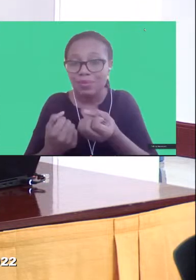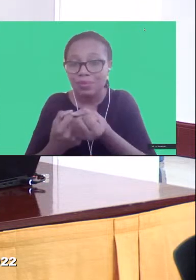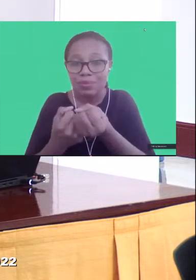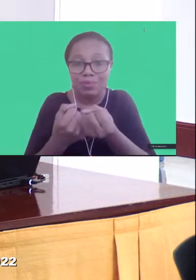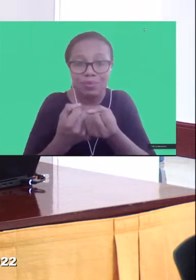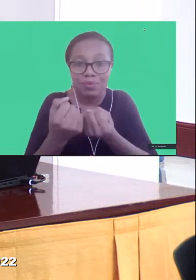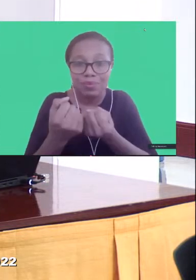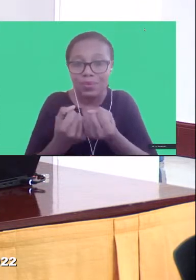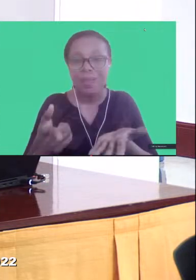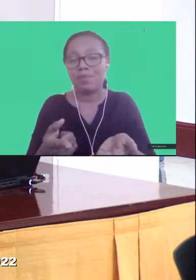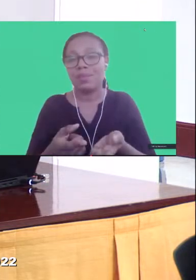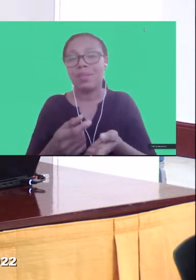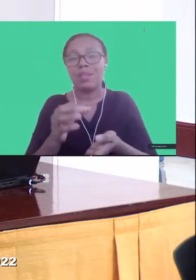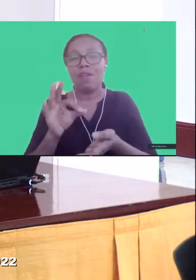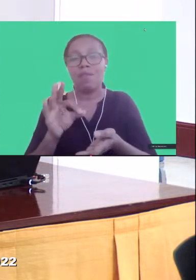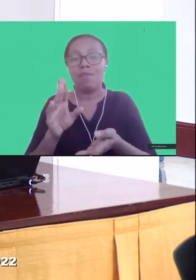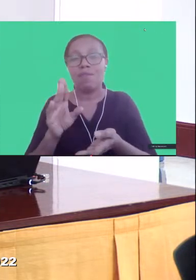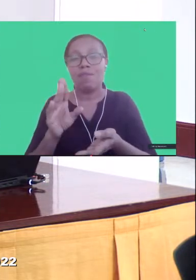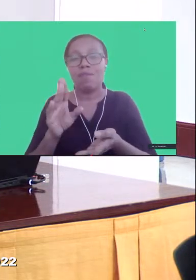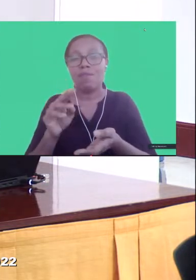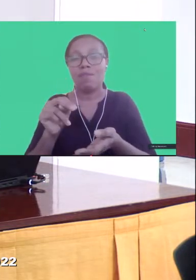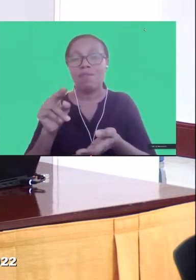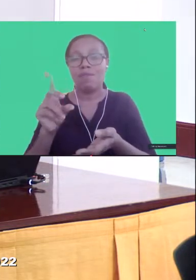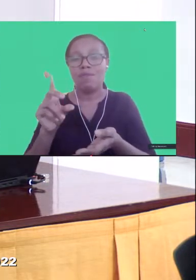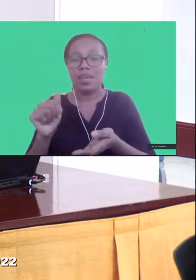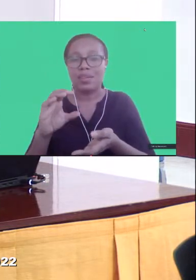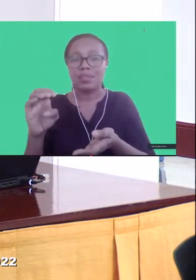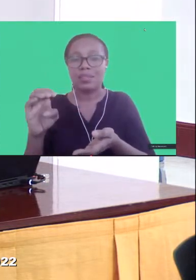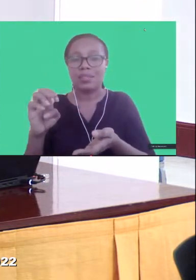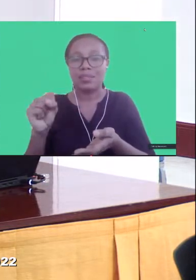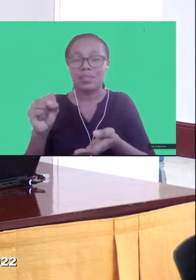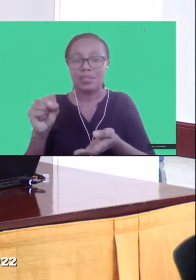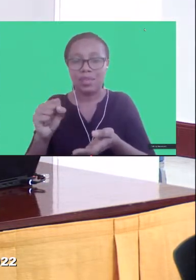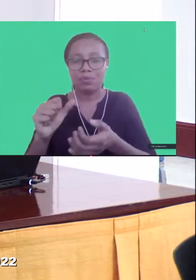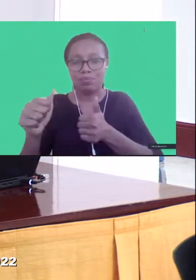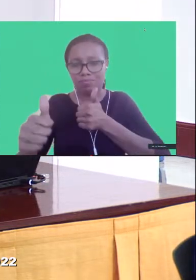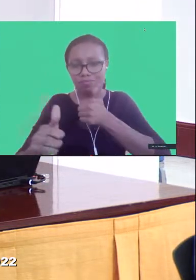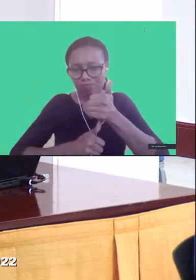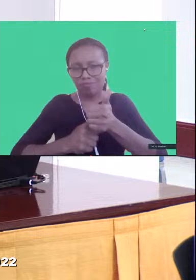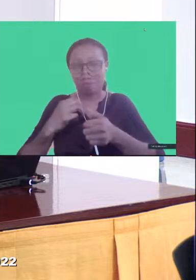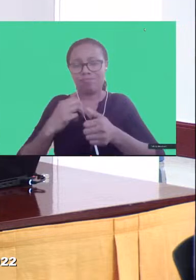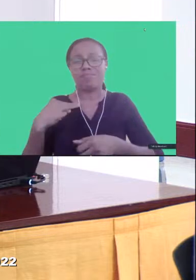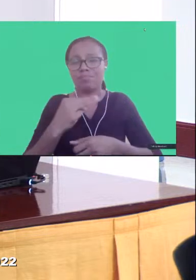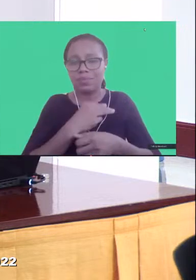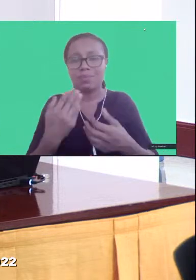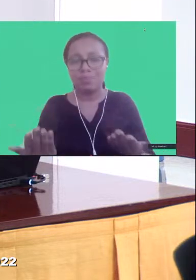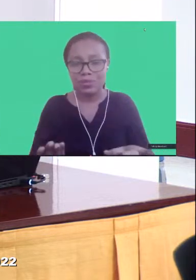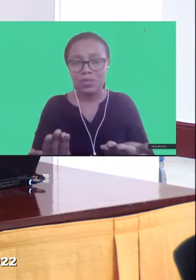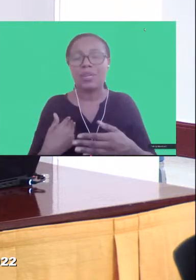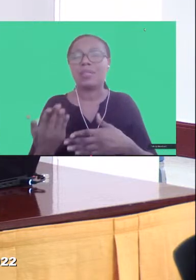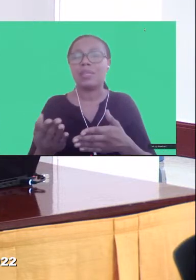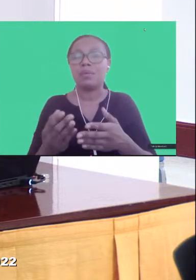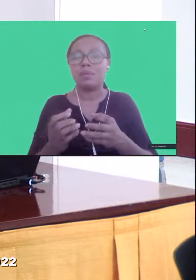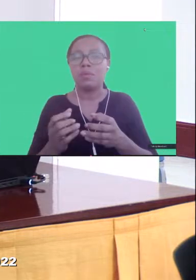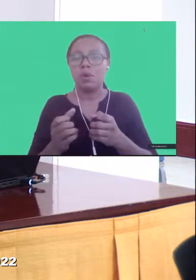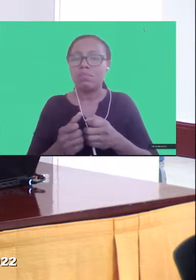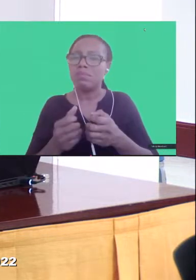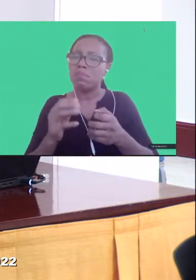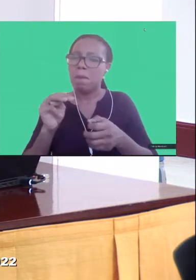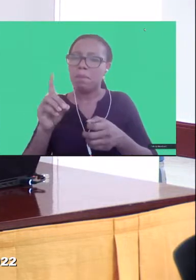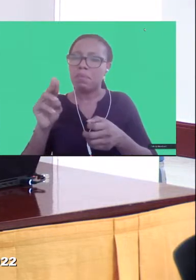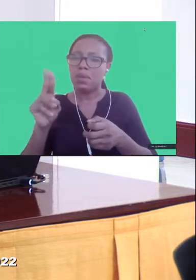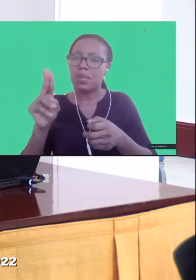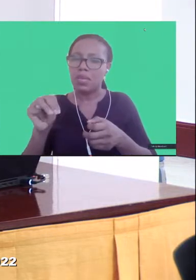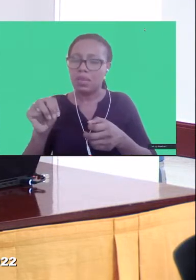businesses, whereas EGFL has a more of a focus to small and medium type businesses. So we do have some consultancy services in here to